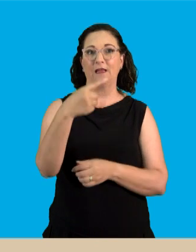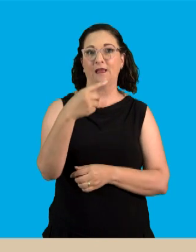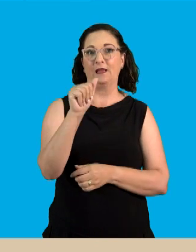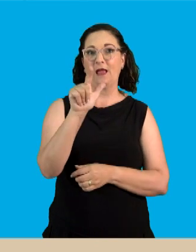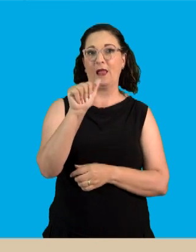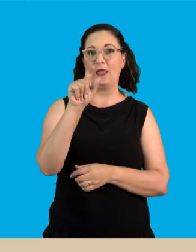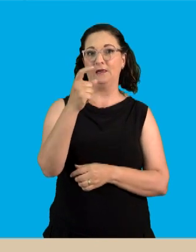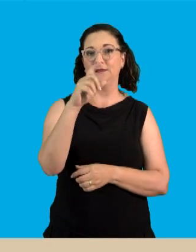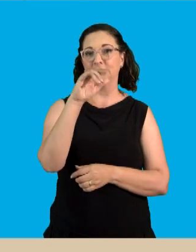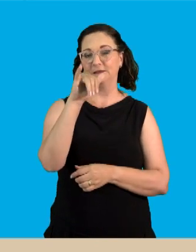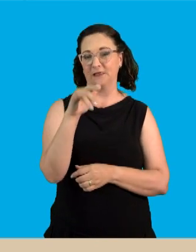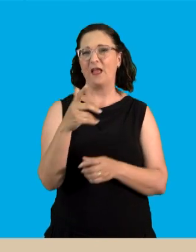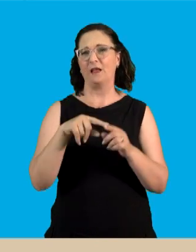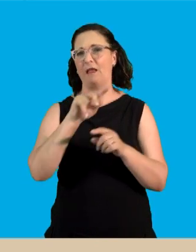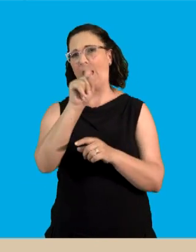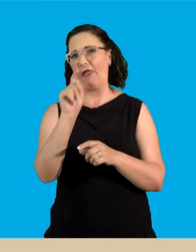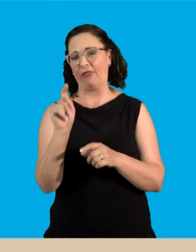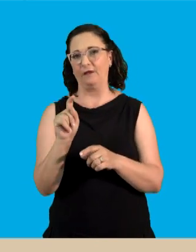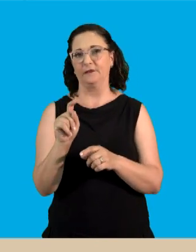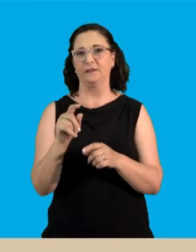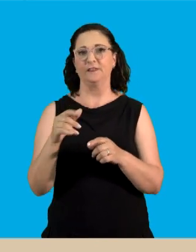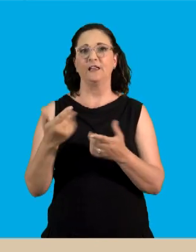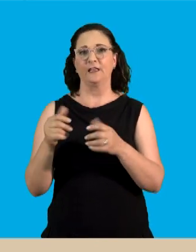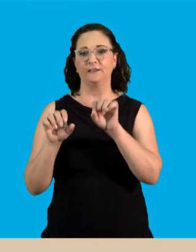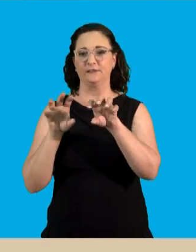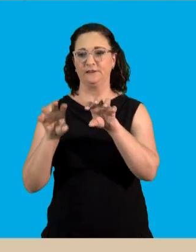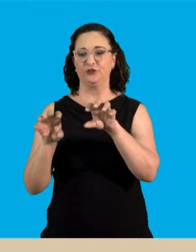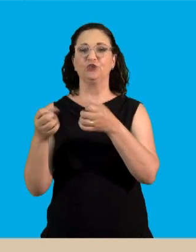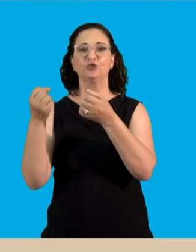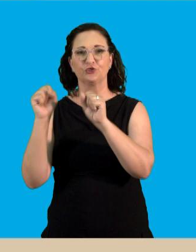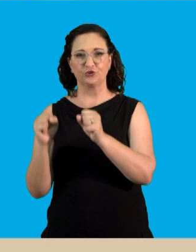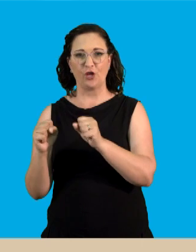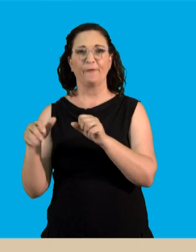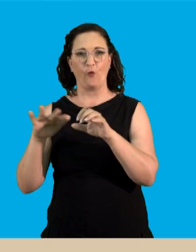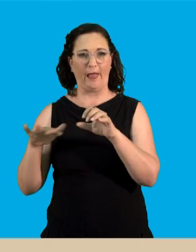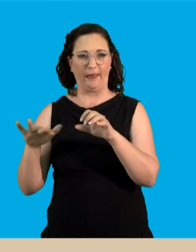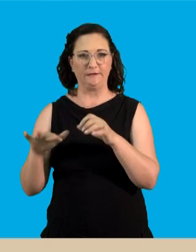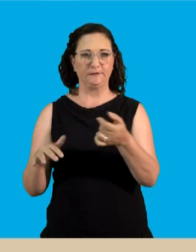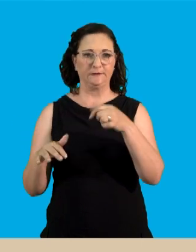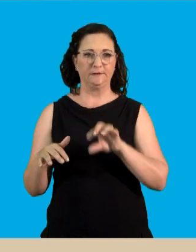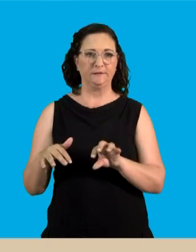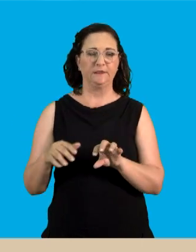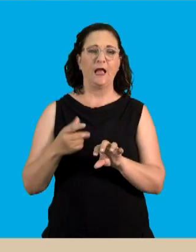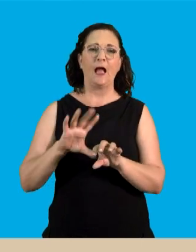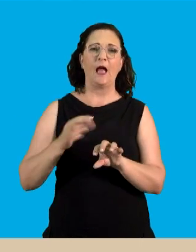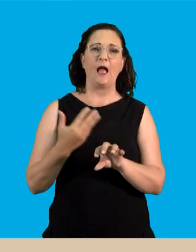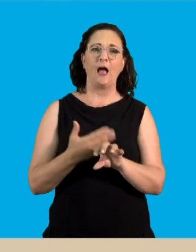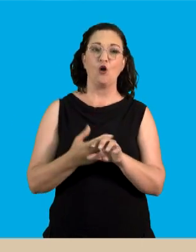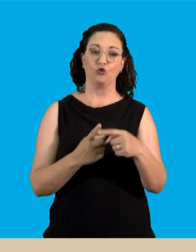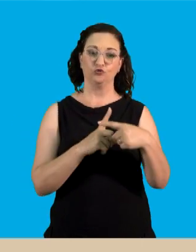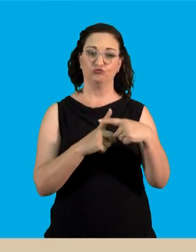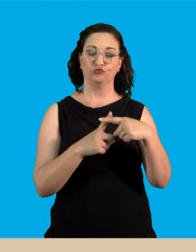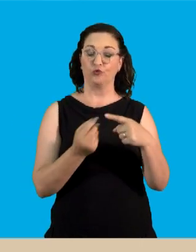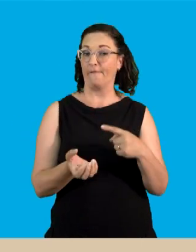galaxies. 2, the various shapes of our galaxies. And 3, how to find the